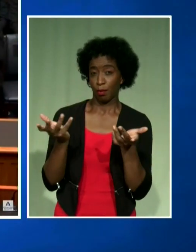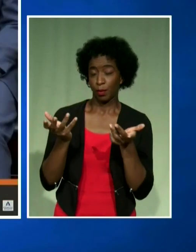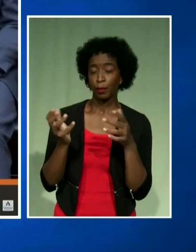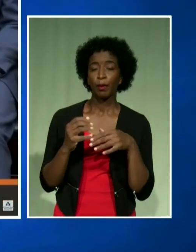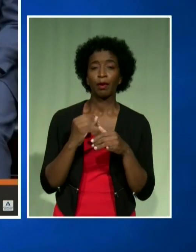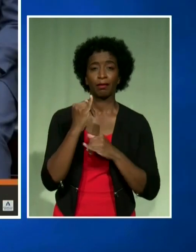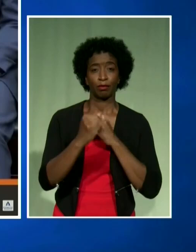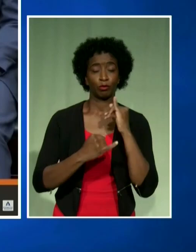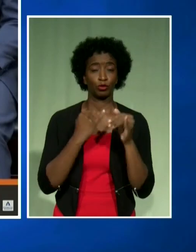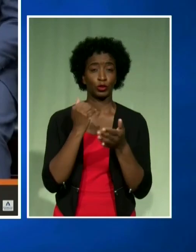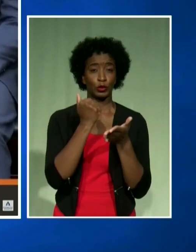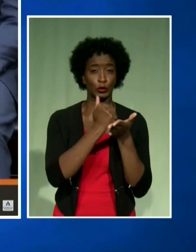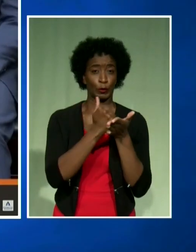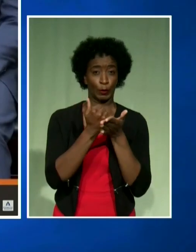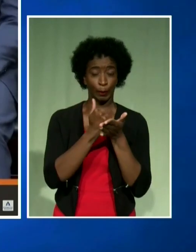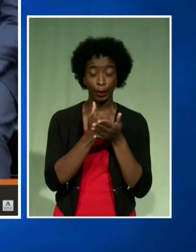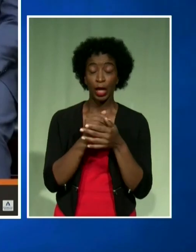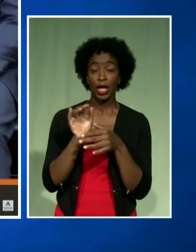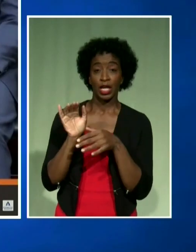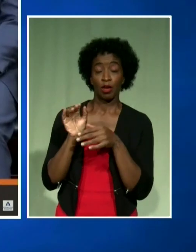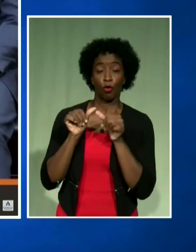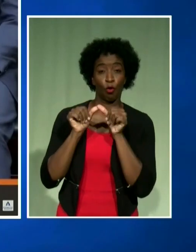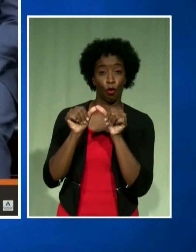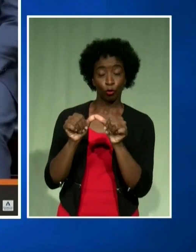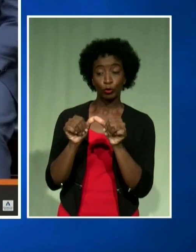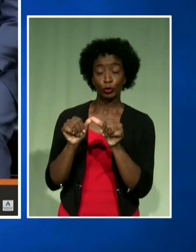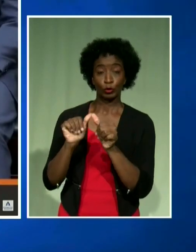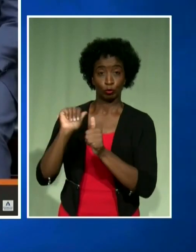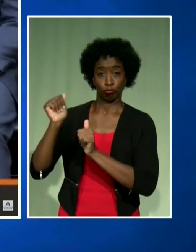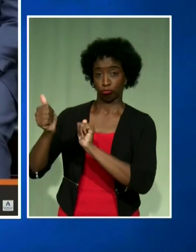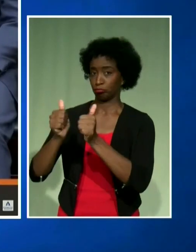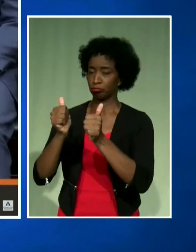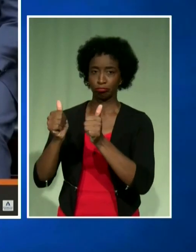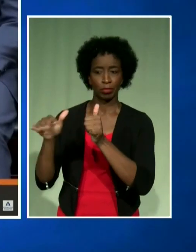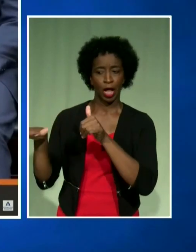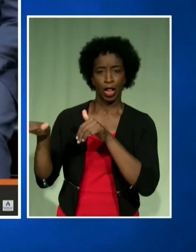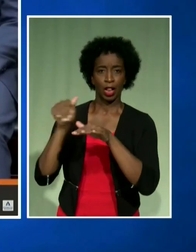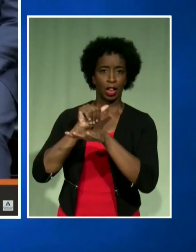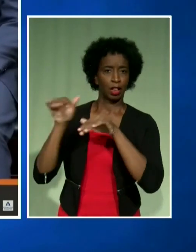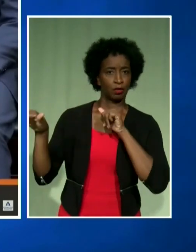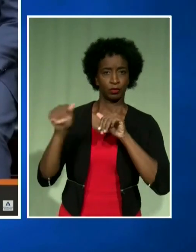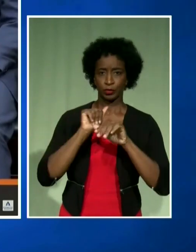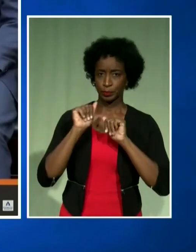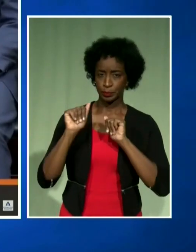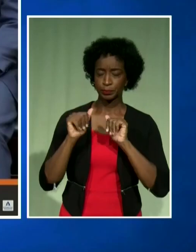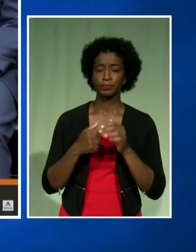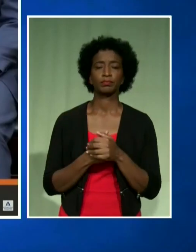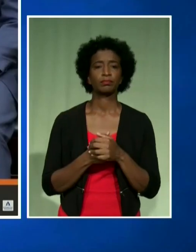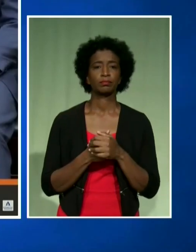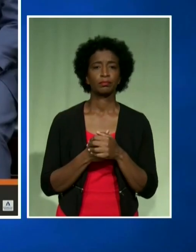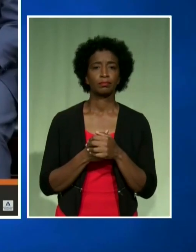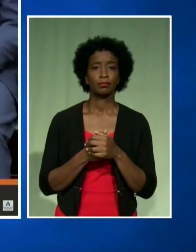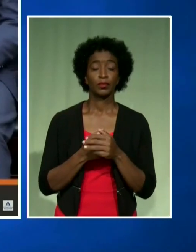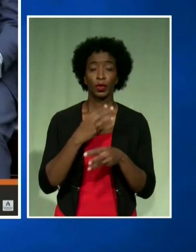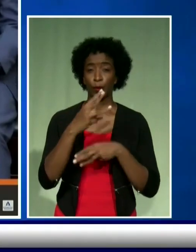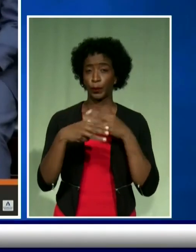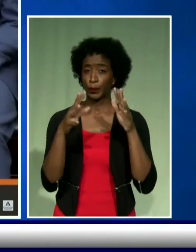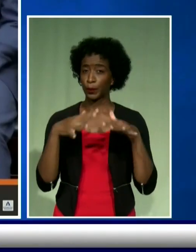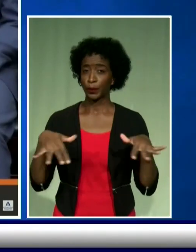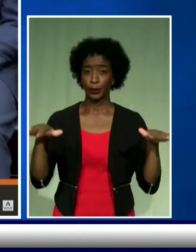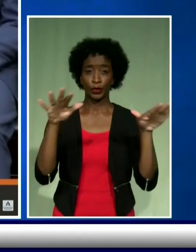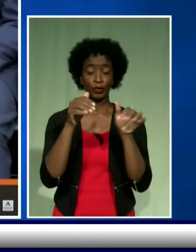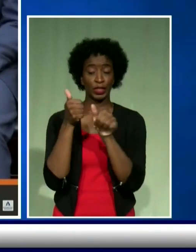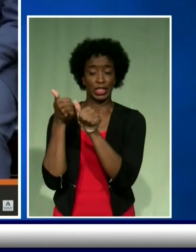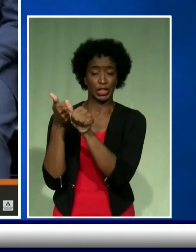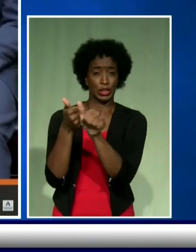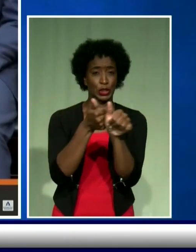de-risking. Every citizen of the world ought to have the right to be able to have a bank